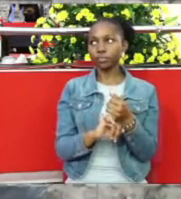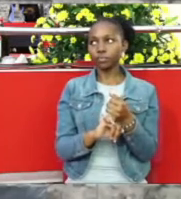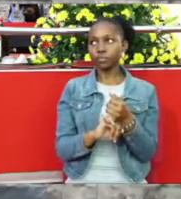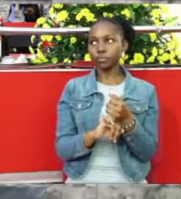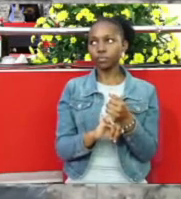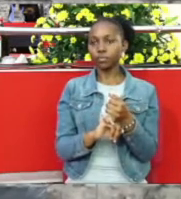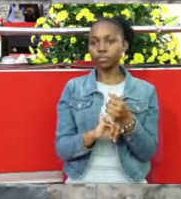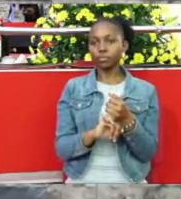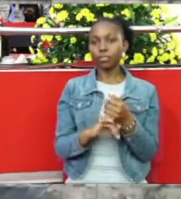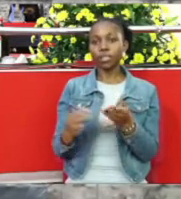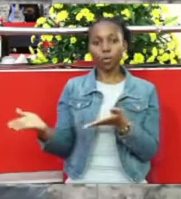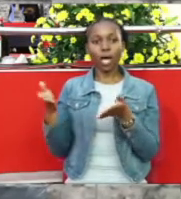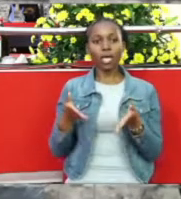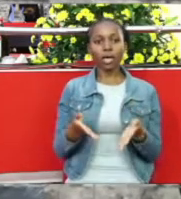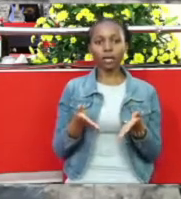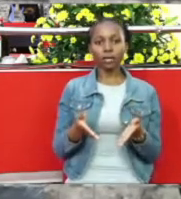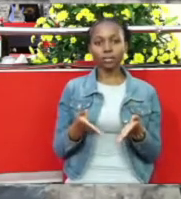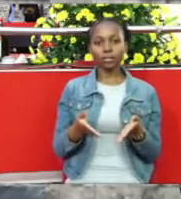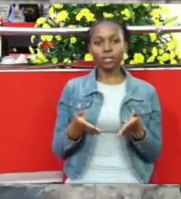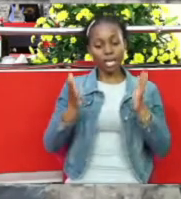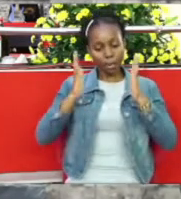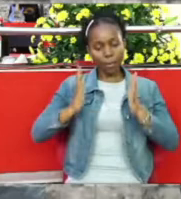were here in person.